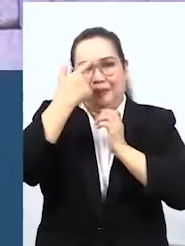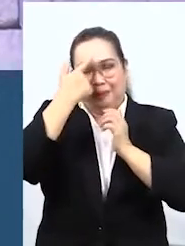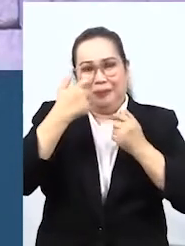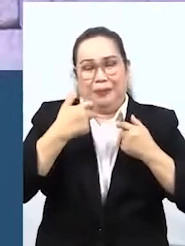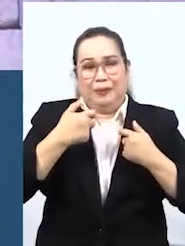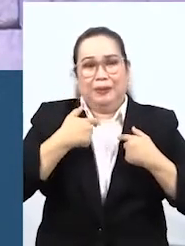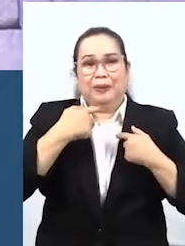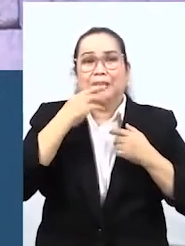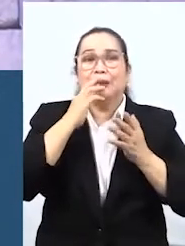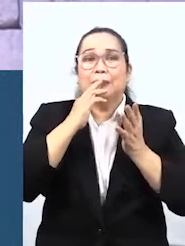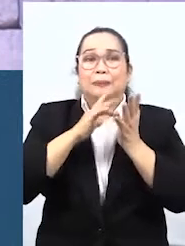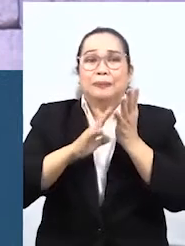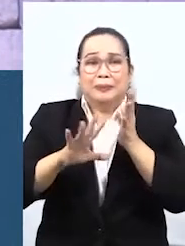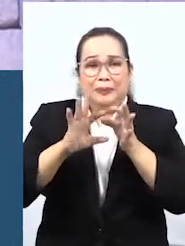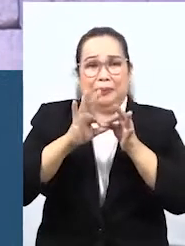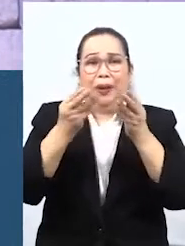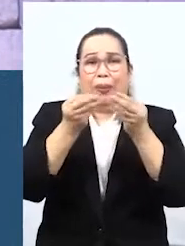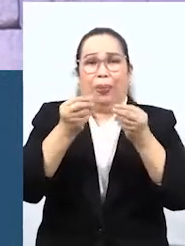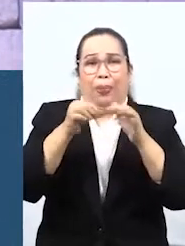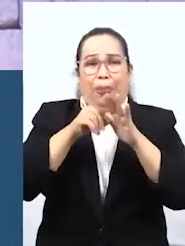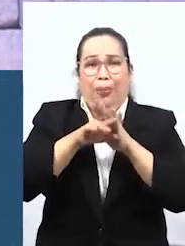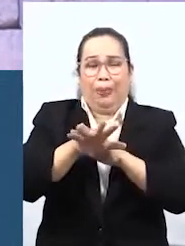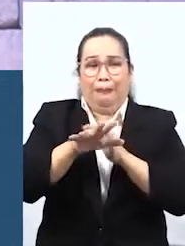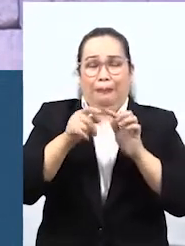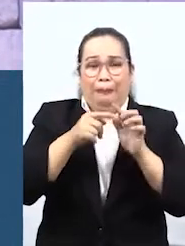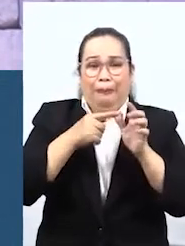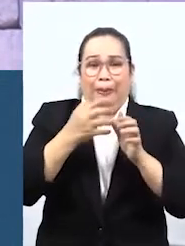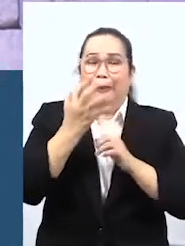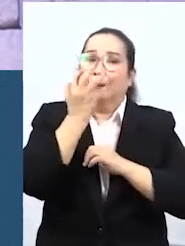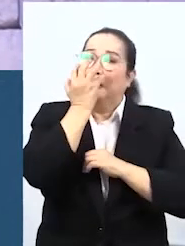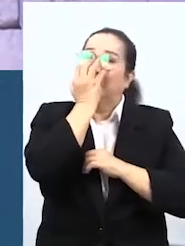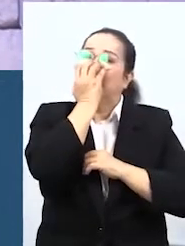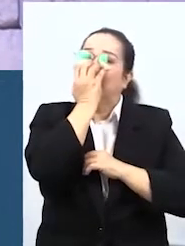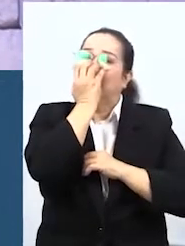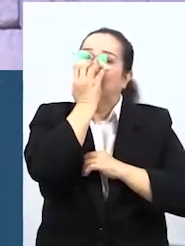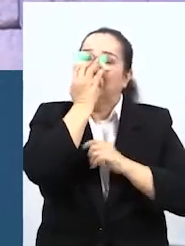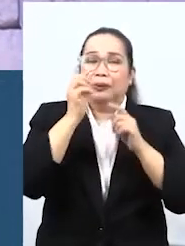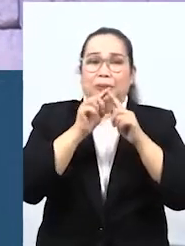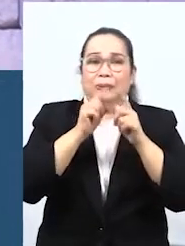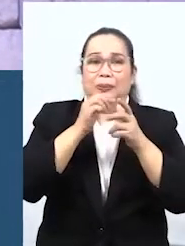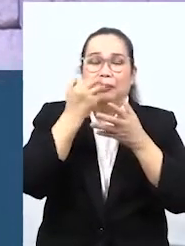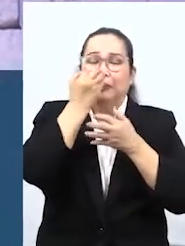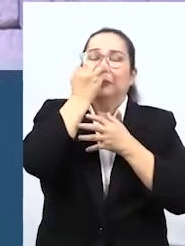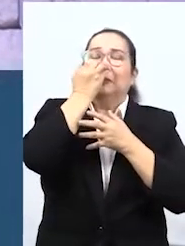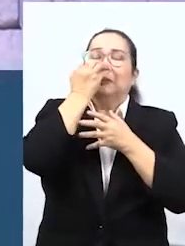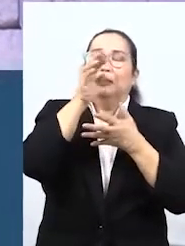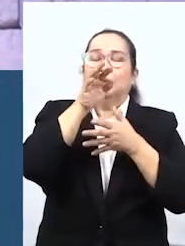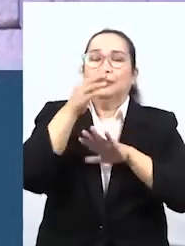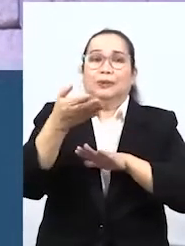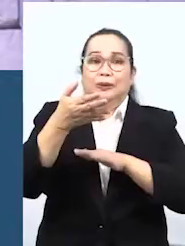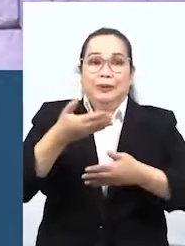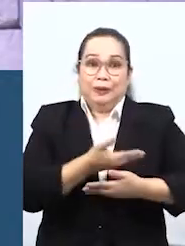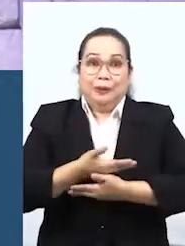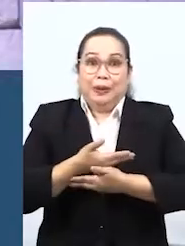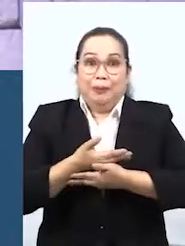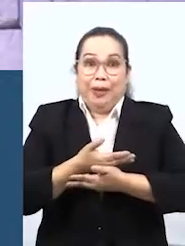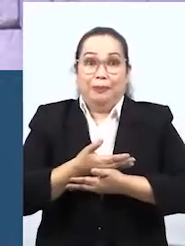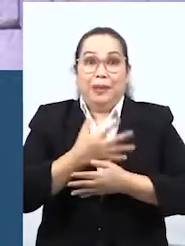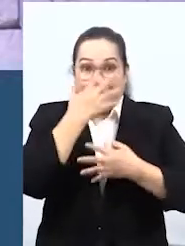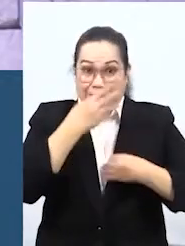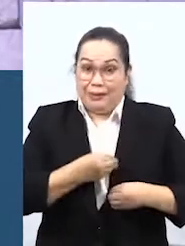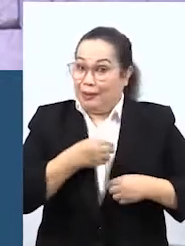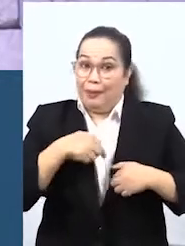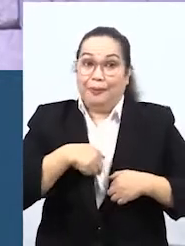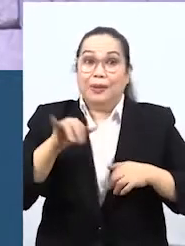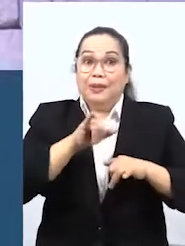blood thinner so they have to gas her to sleep the problem is when they gas her the baby sleeps and the Baby